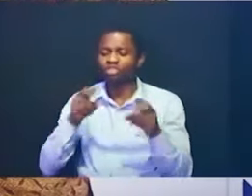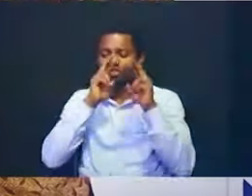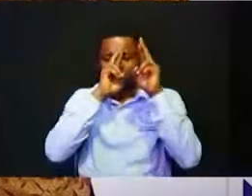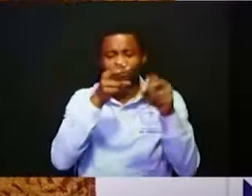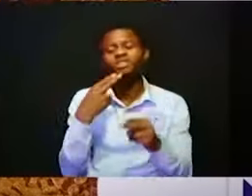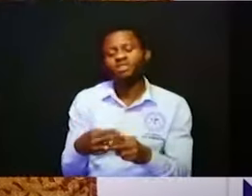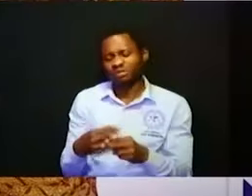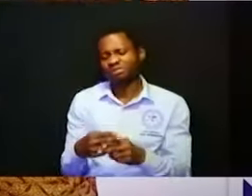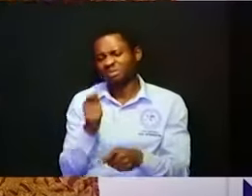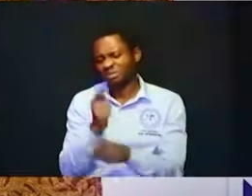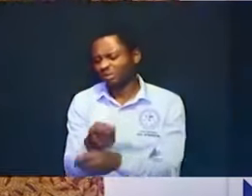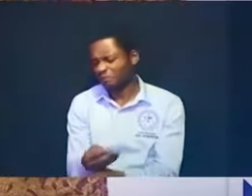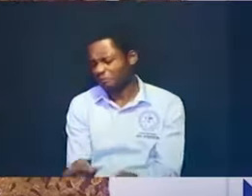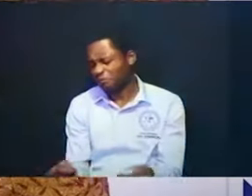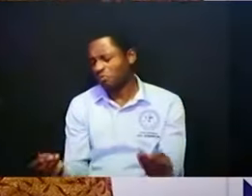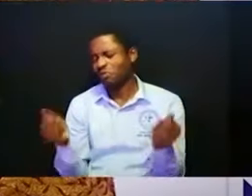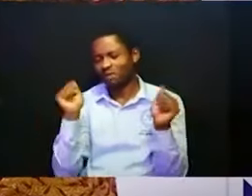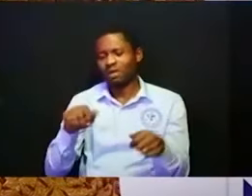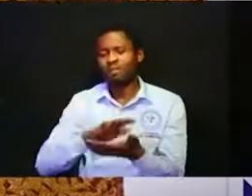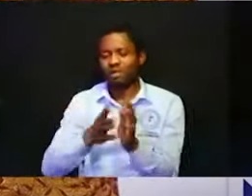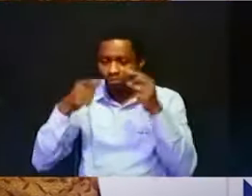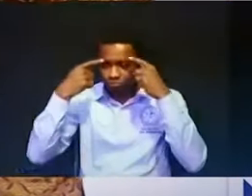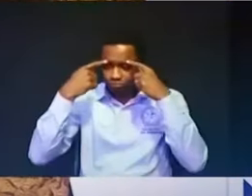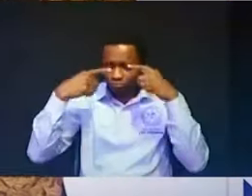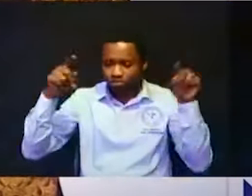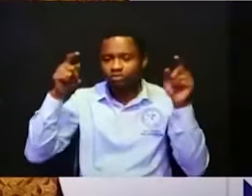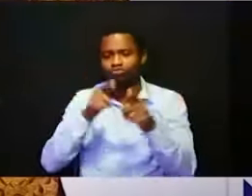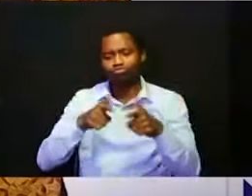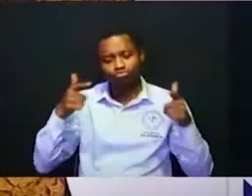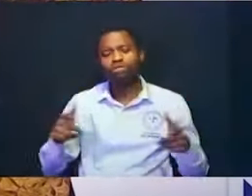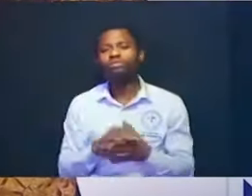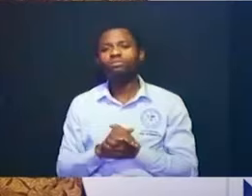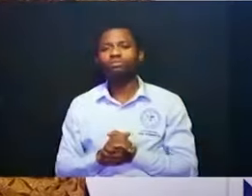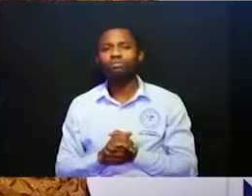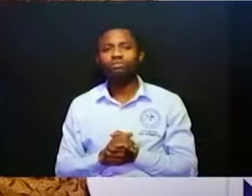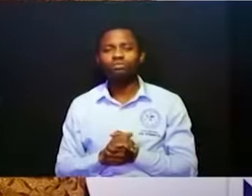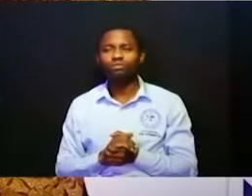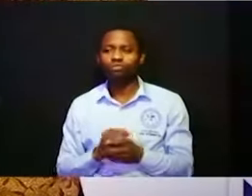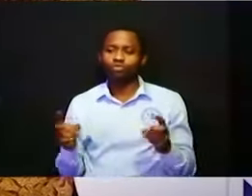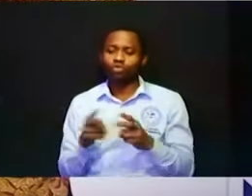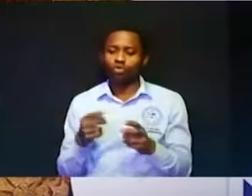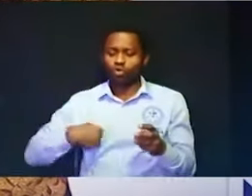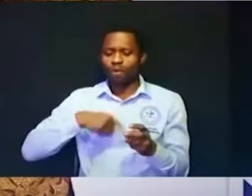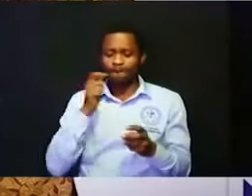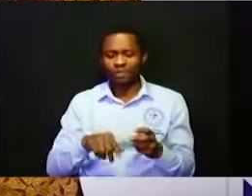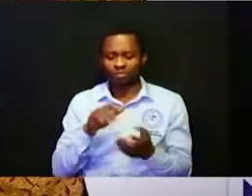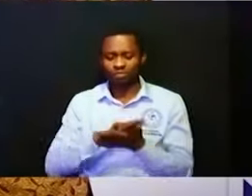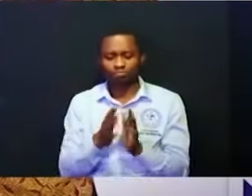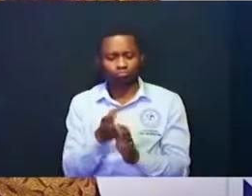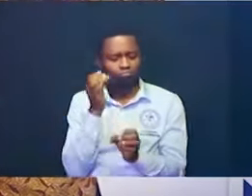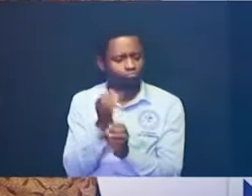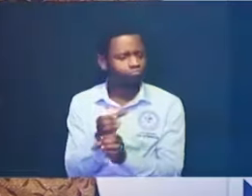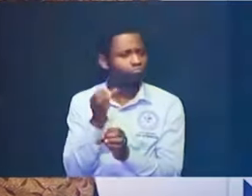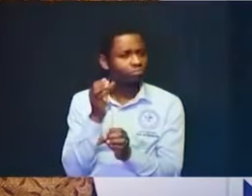awodo nyina no kakra bi ne otimi ye we hu kua ye no akese. We therefore need to carefully and intentionally,